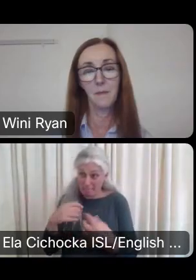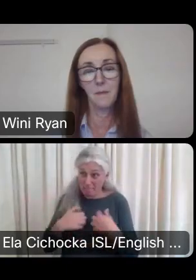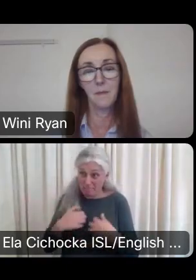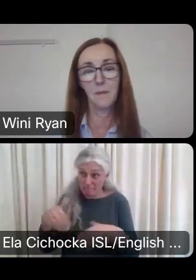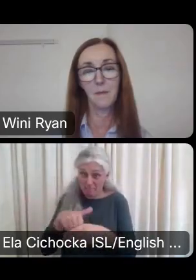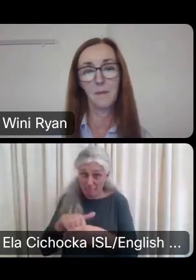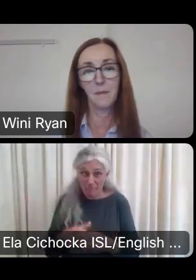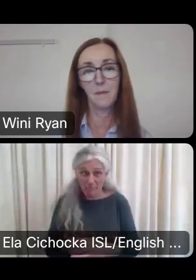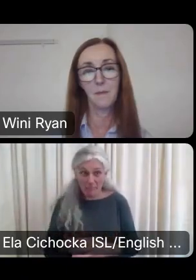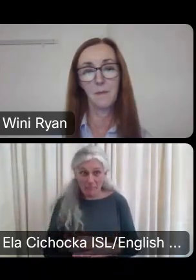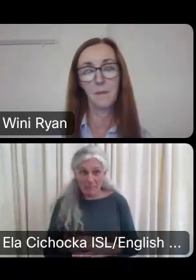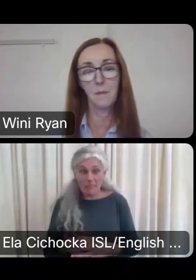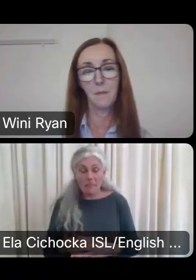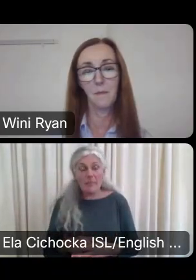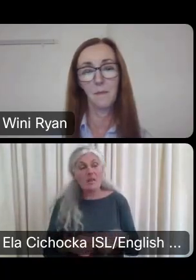You know, Bob,